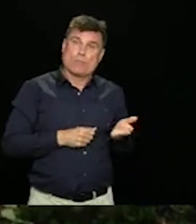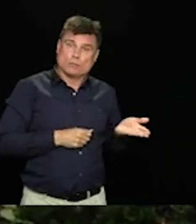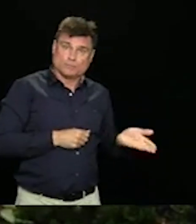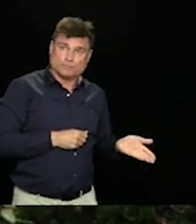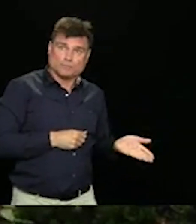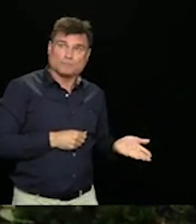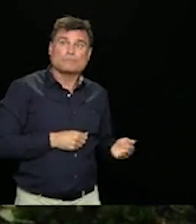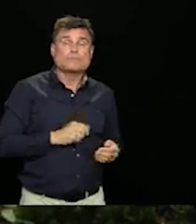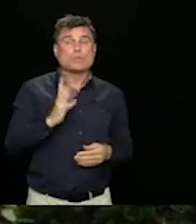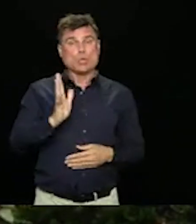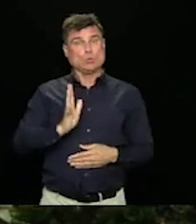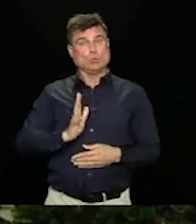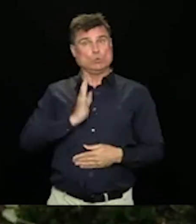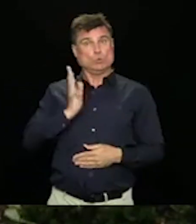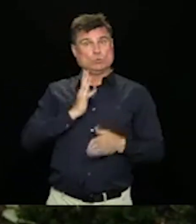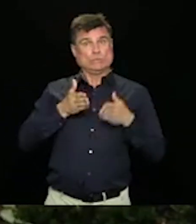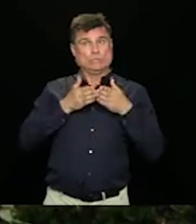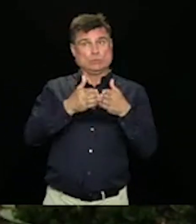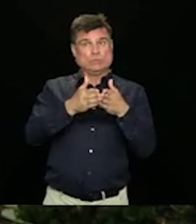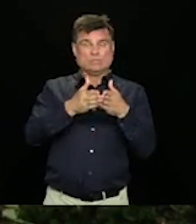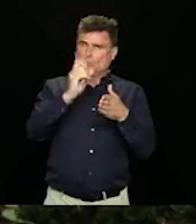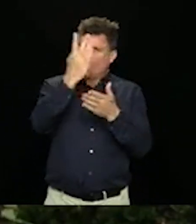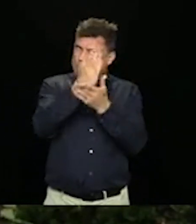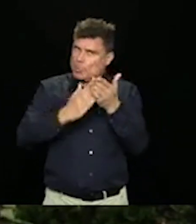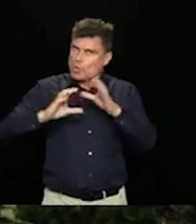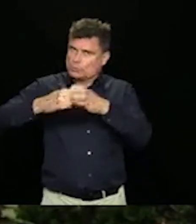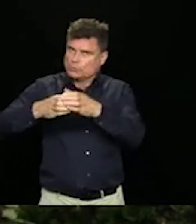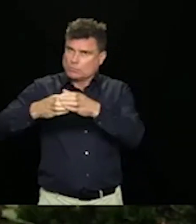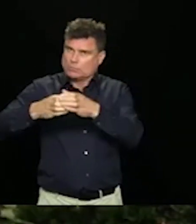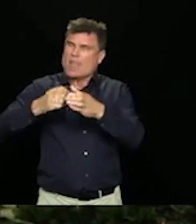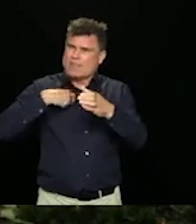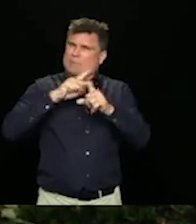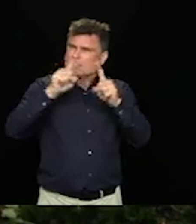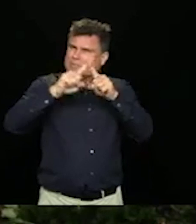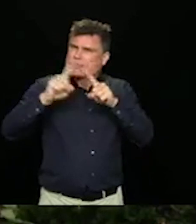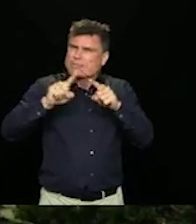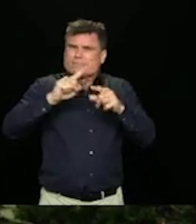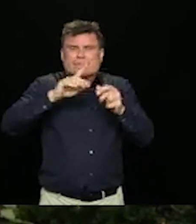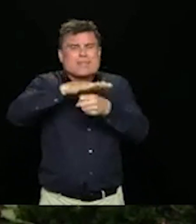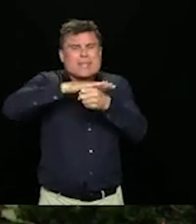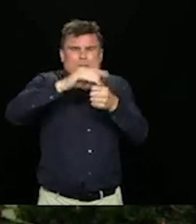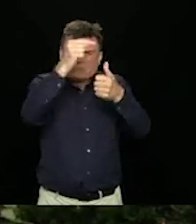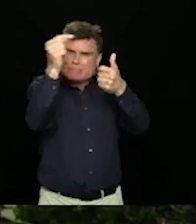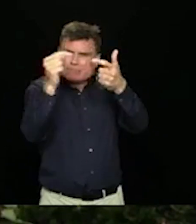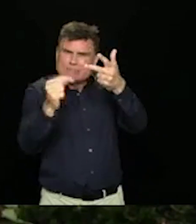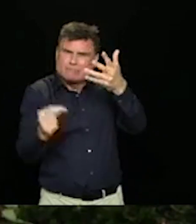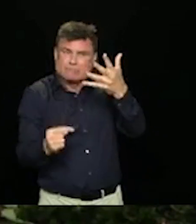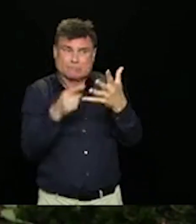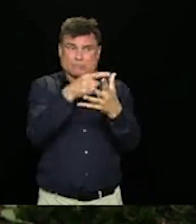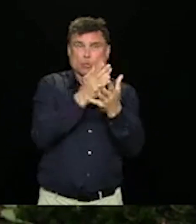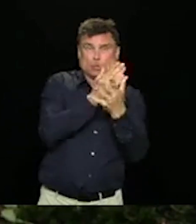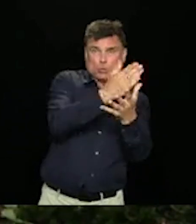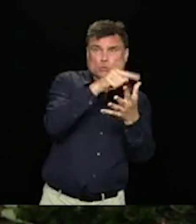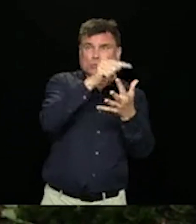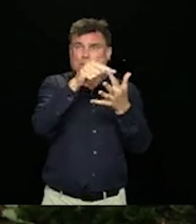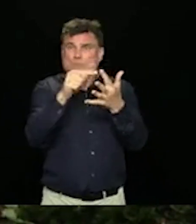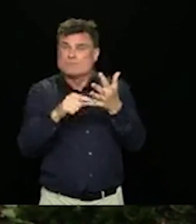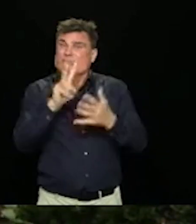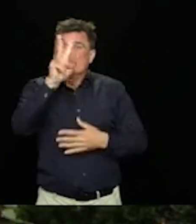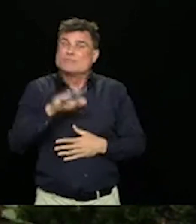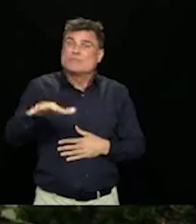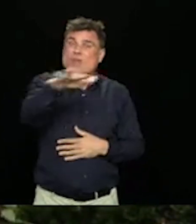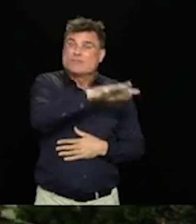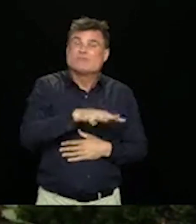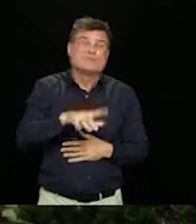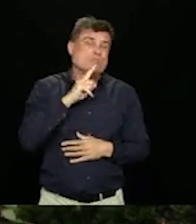cruise ships are just one component of what has been historically a very dynamic international tourism marketplace, not just here